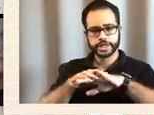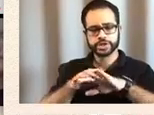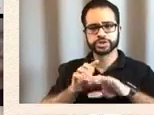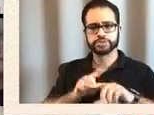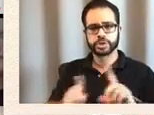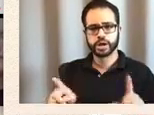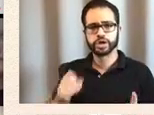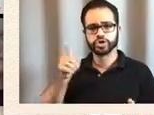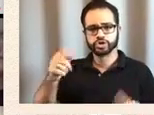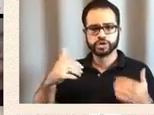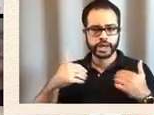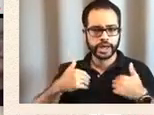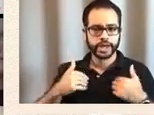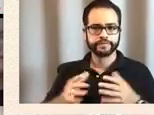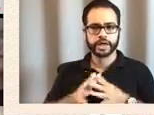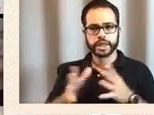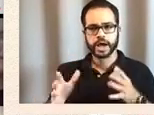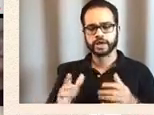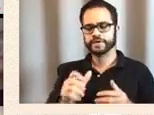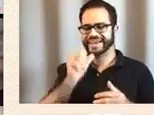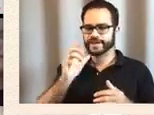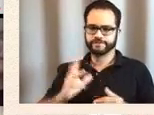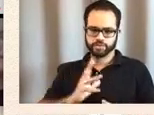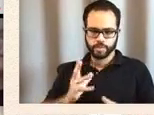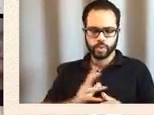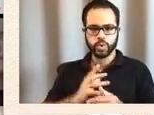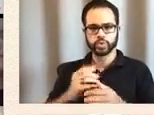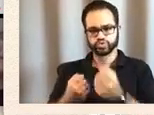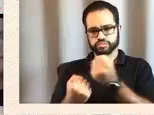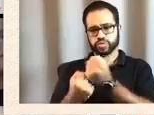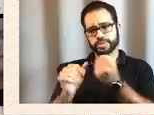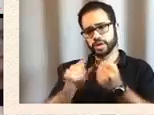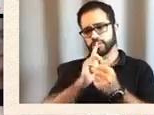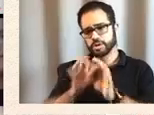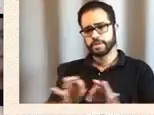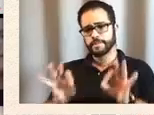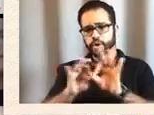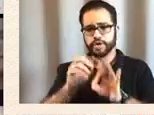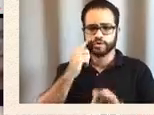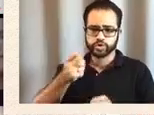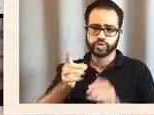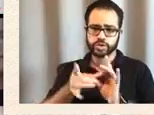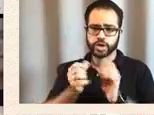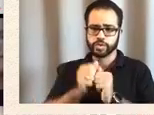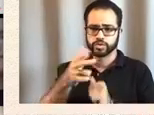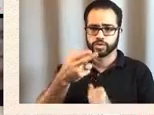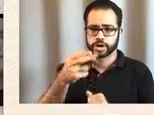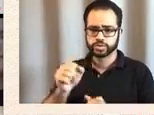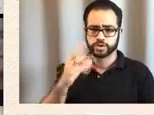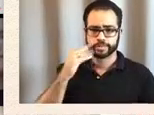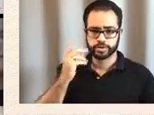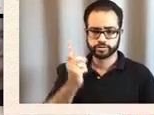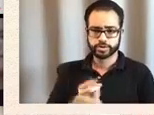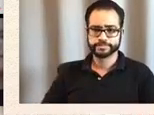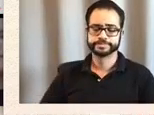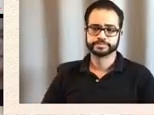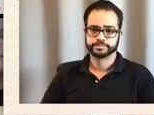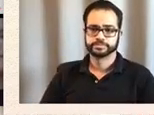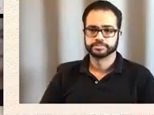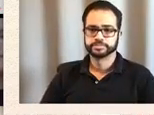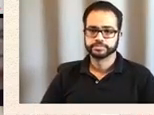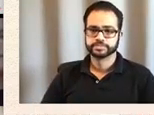a lot of informal support, and that was pretty important to you in regards to your high school experience. Yeah, exactly.